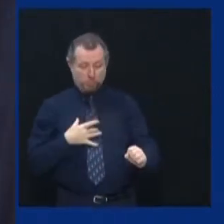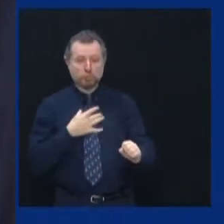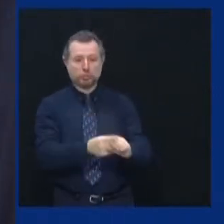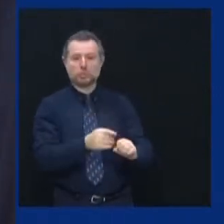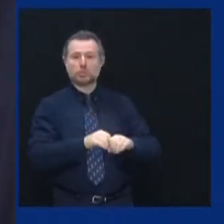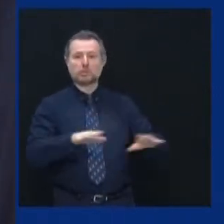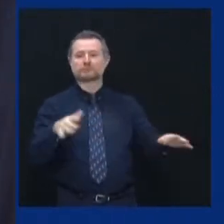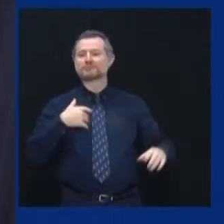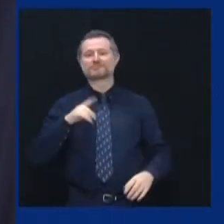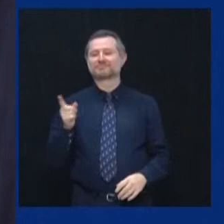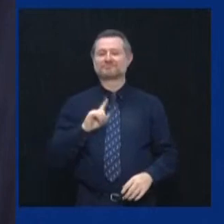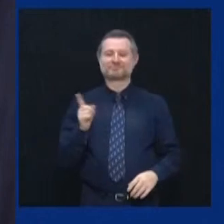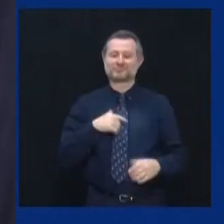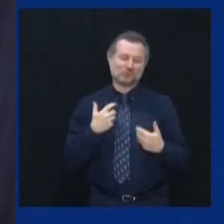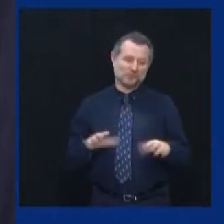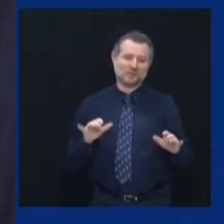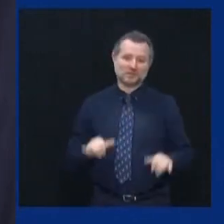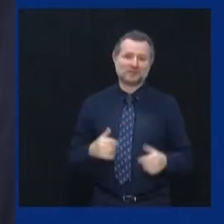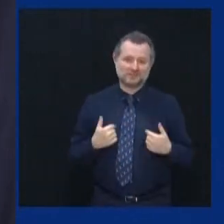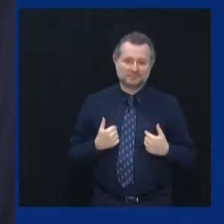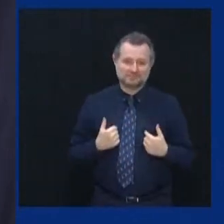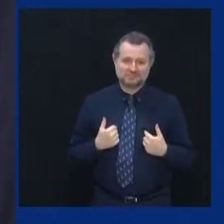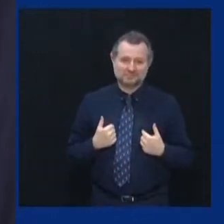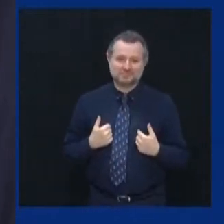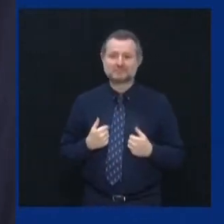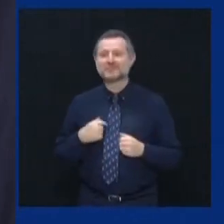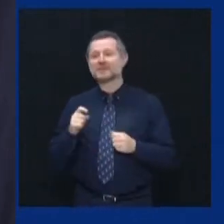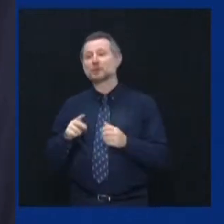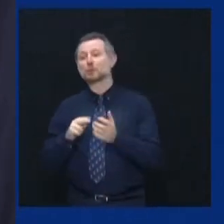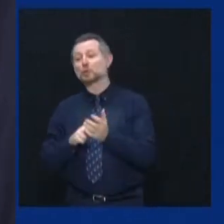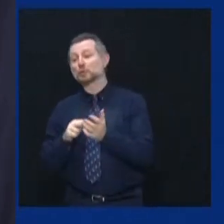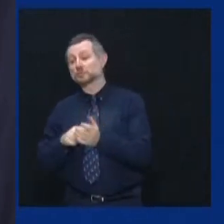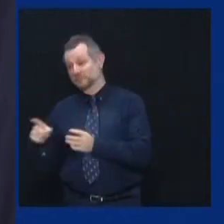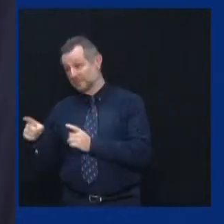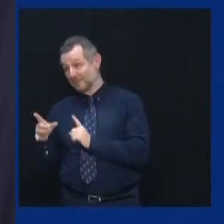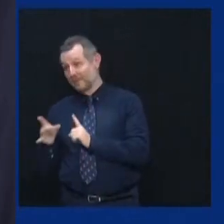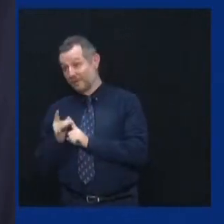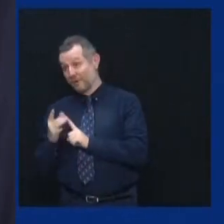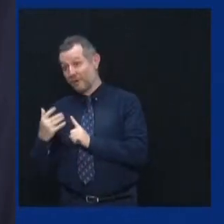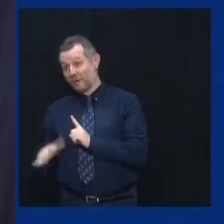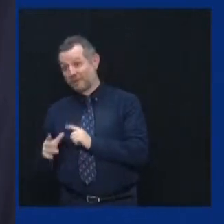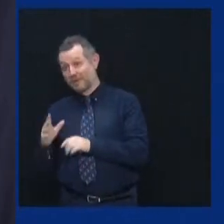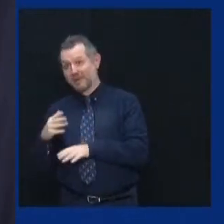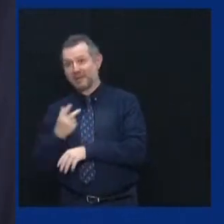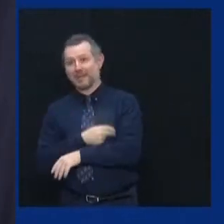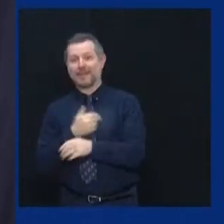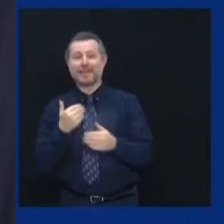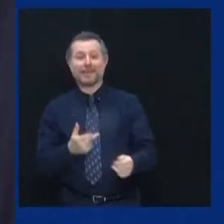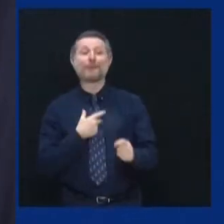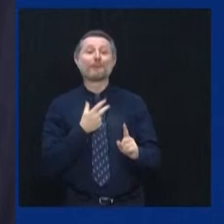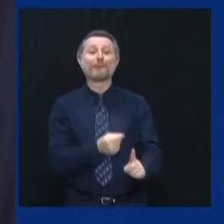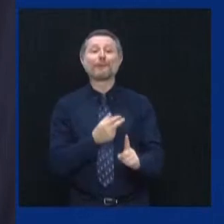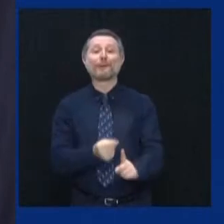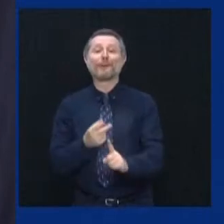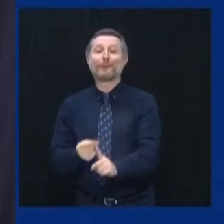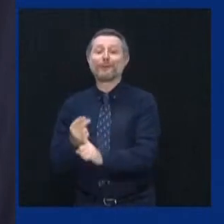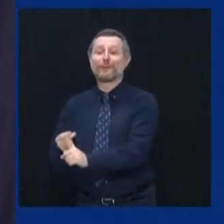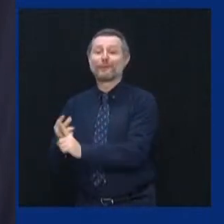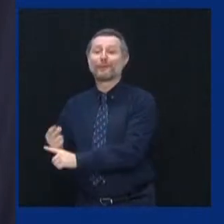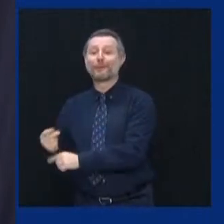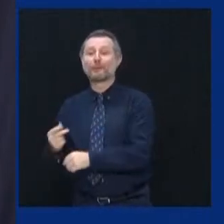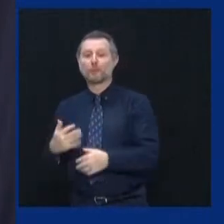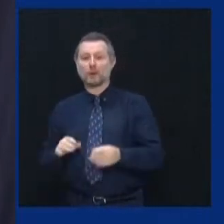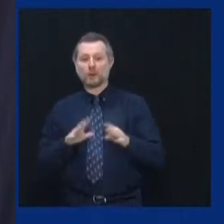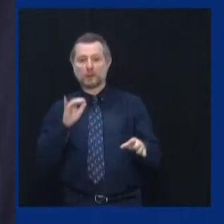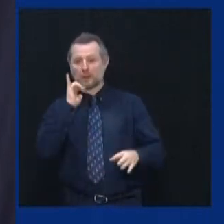COVID positive nurse who then does 50 vaccines in a day and then infects